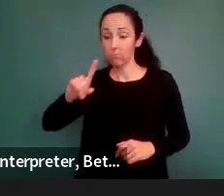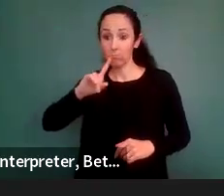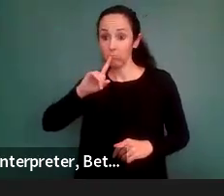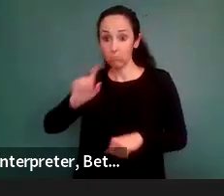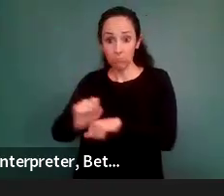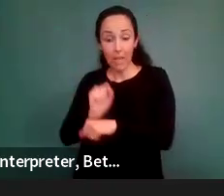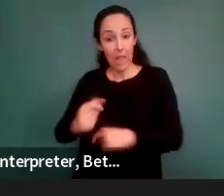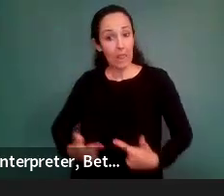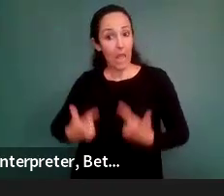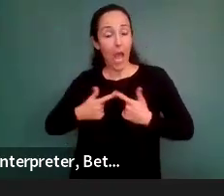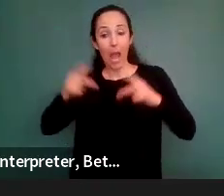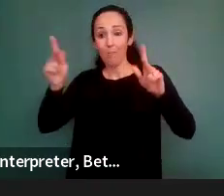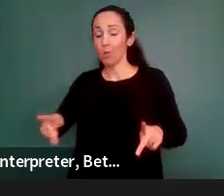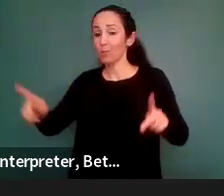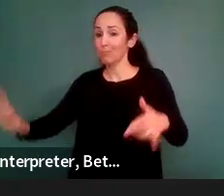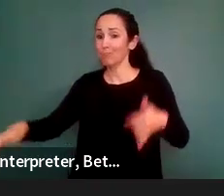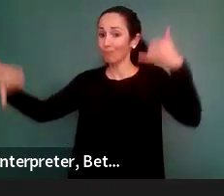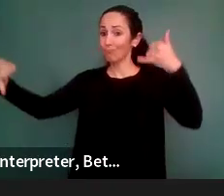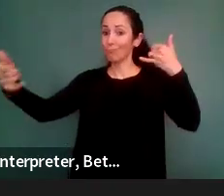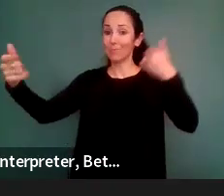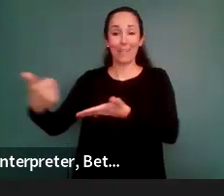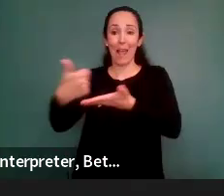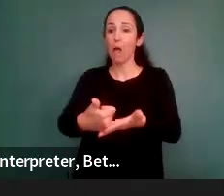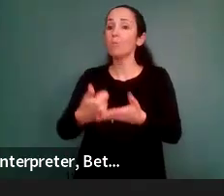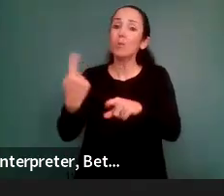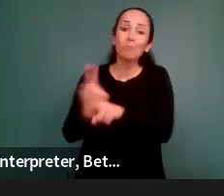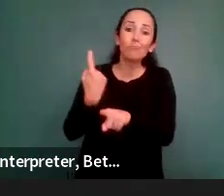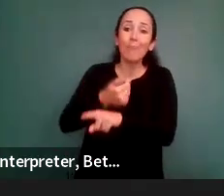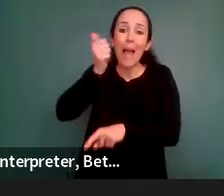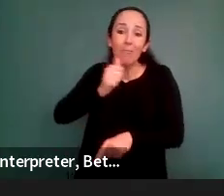phone that can assist you with everyday tasks.